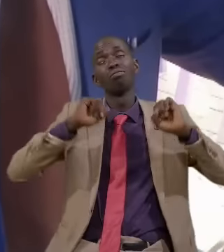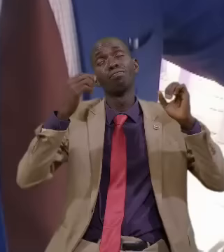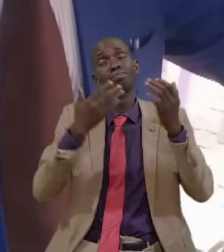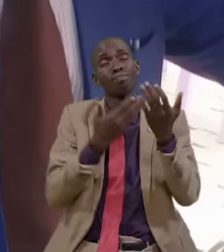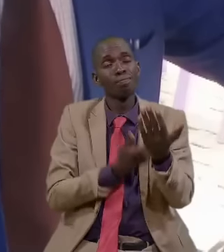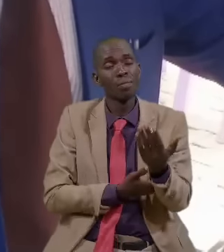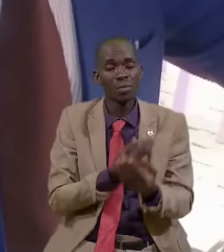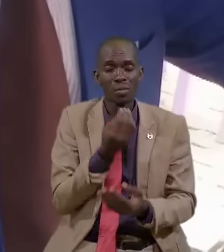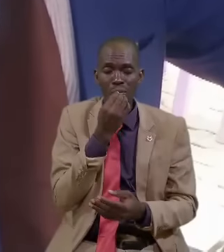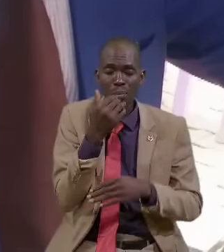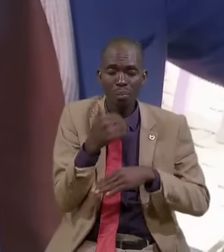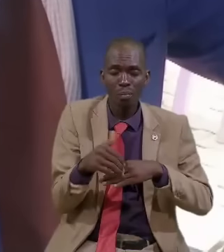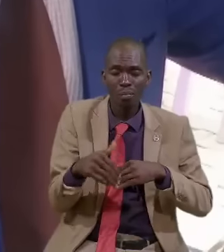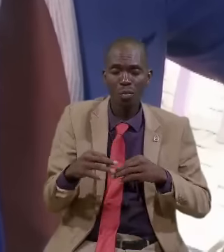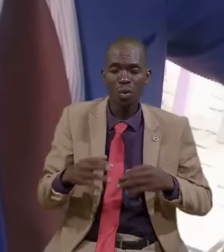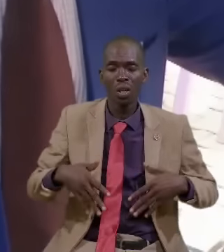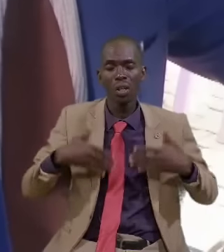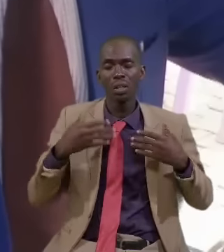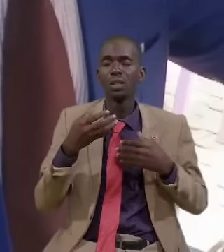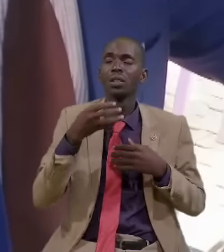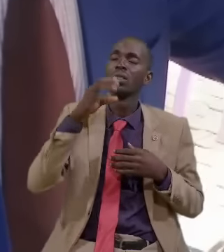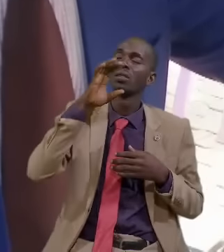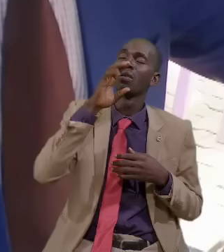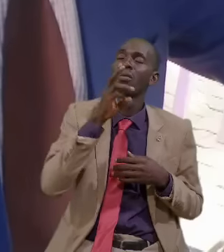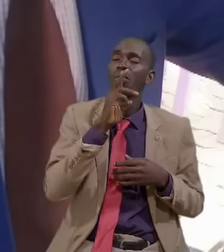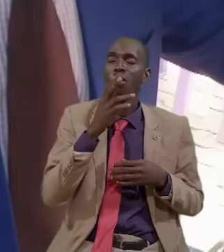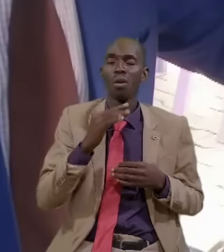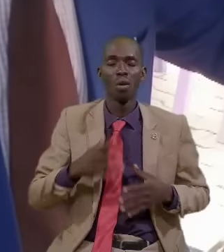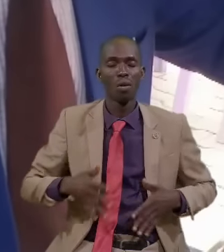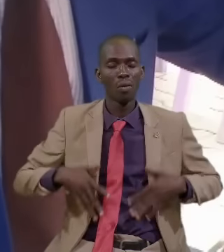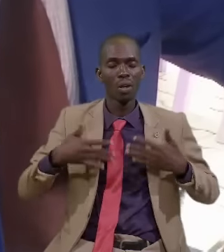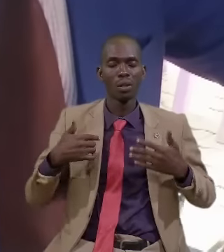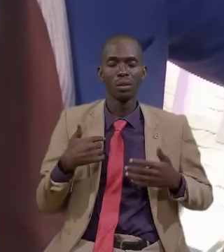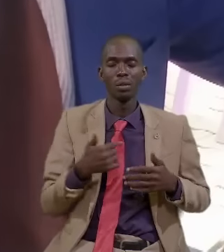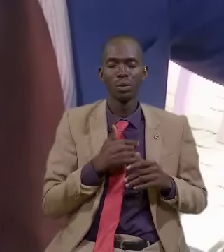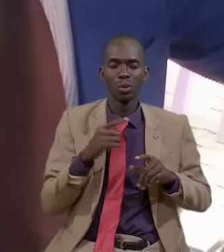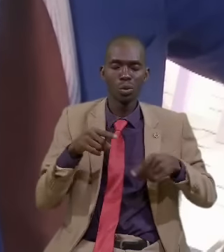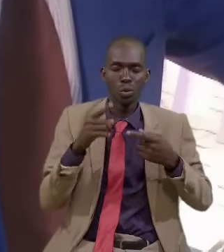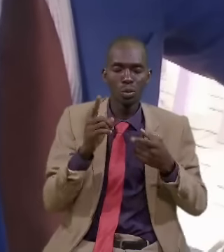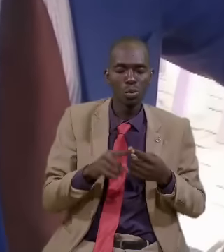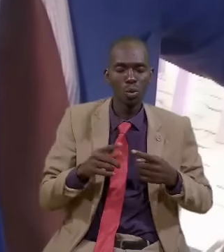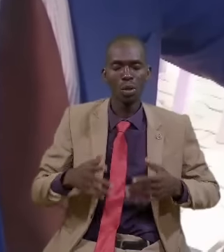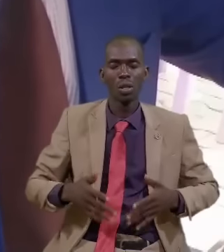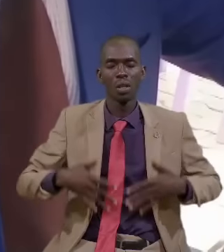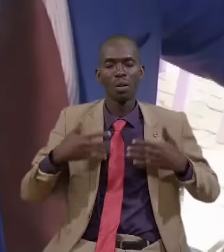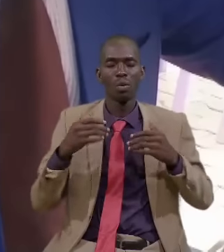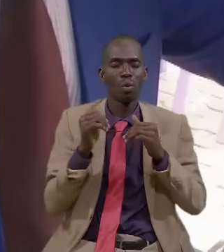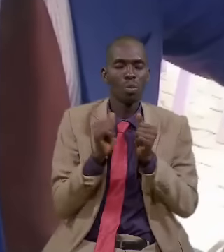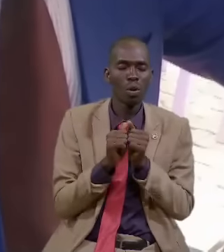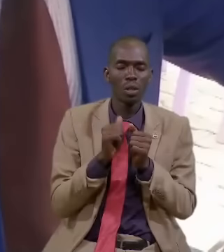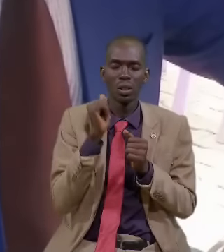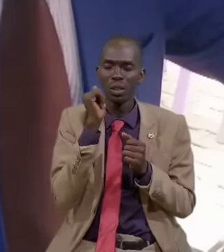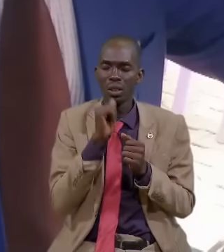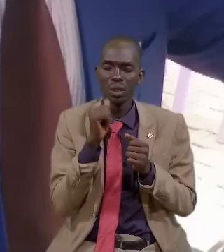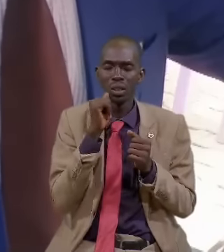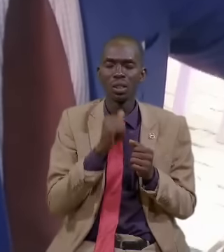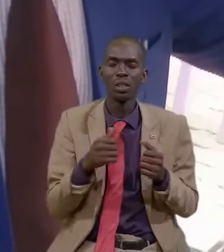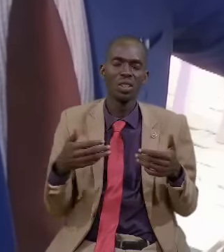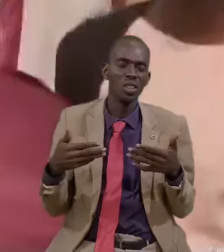we drink the water of life, and then we go into life with daily renewed strength